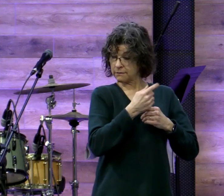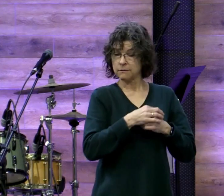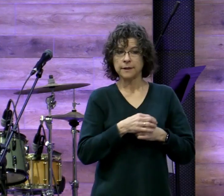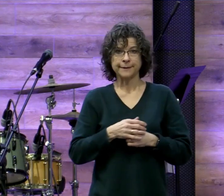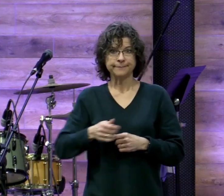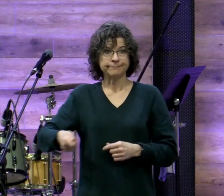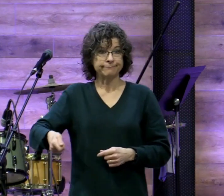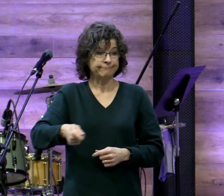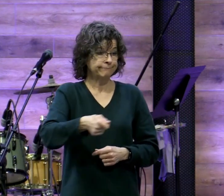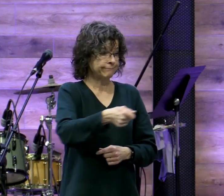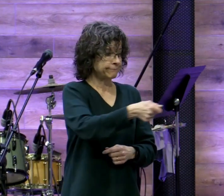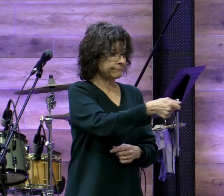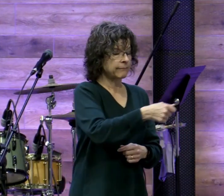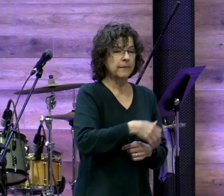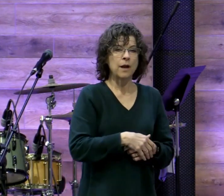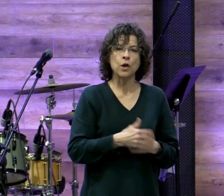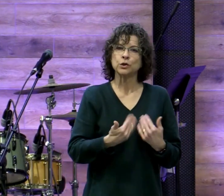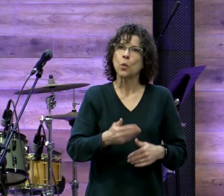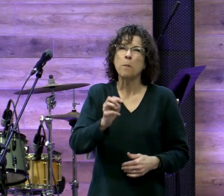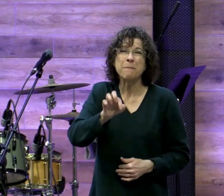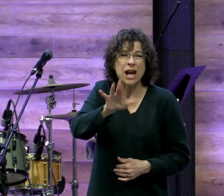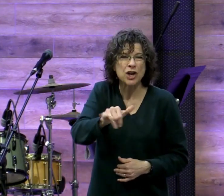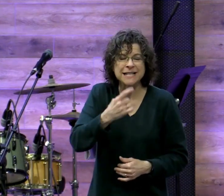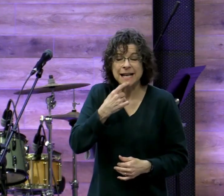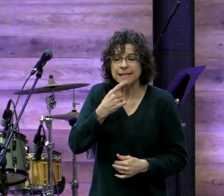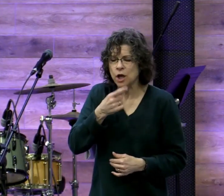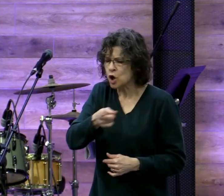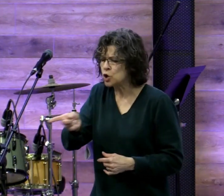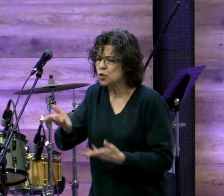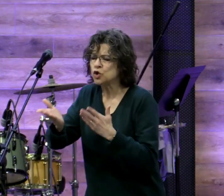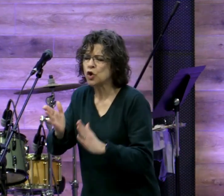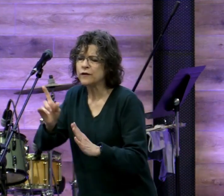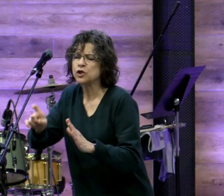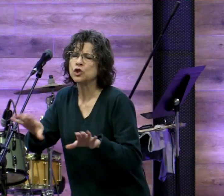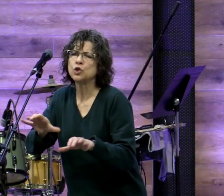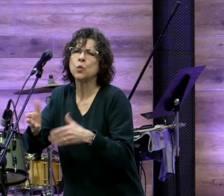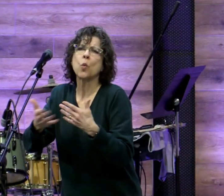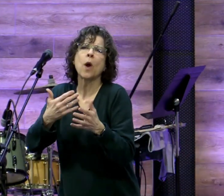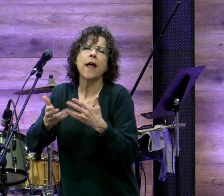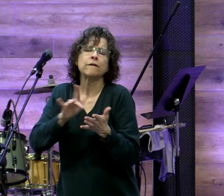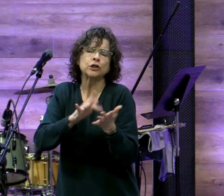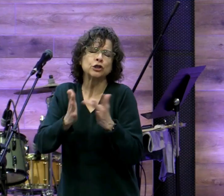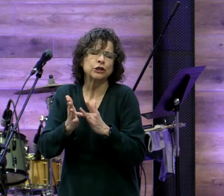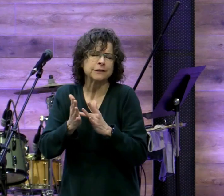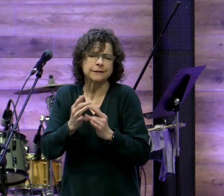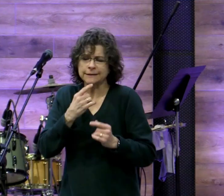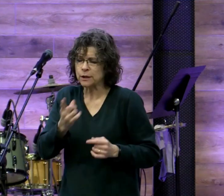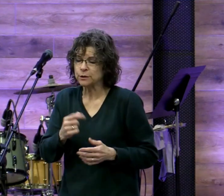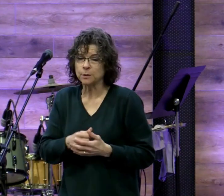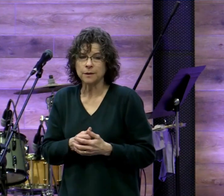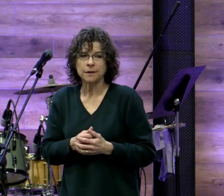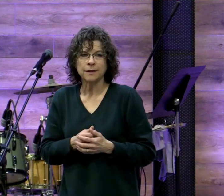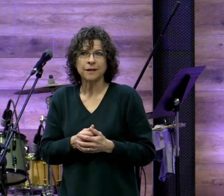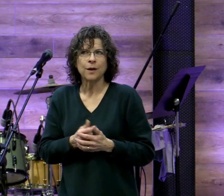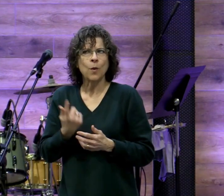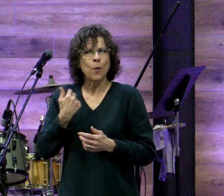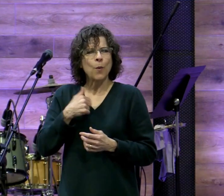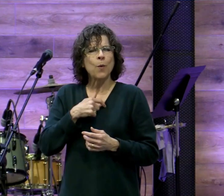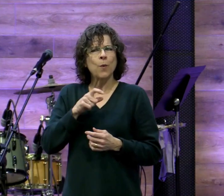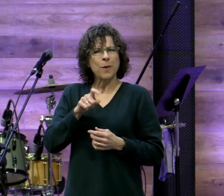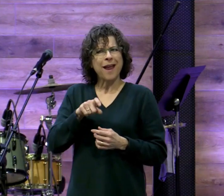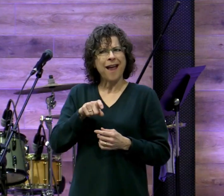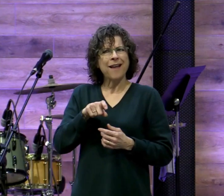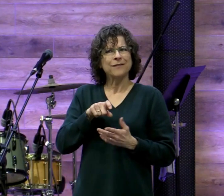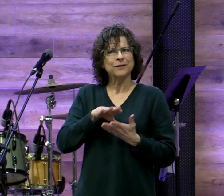Do whatever he tells you to do. I think there's a lesson here for us. Sometimes to see a miracle of